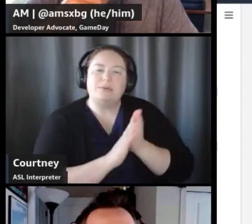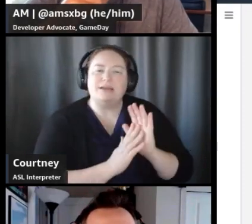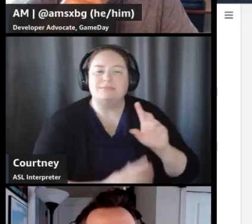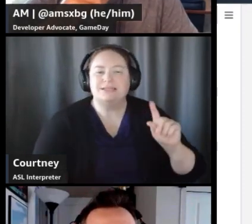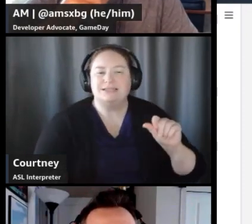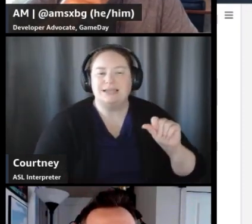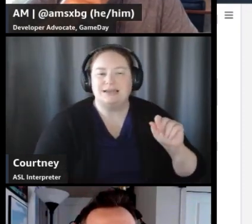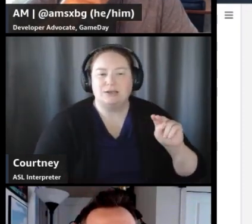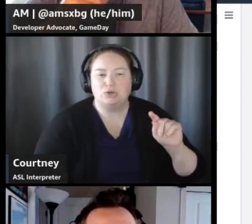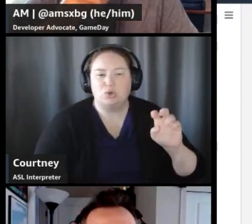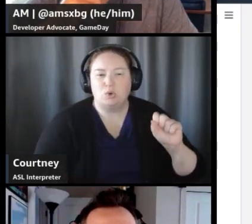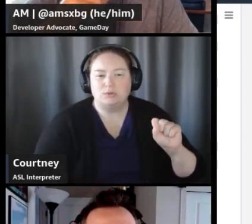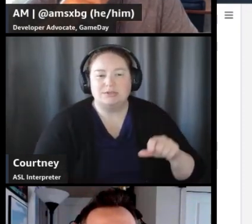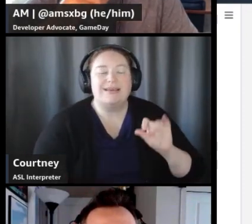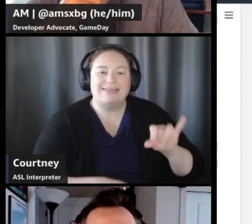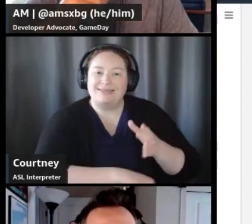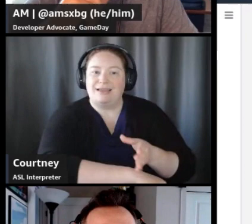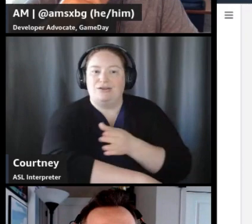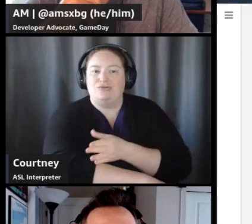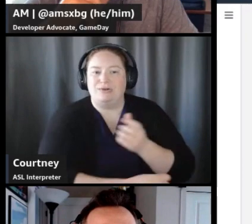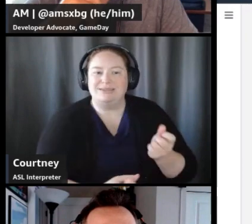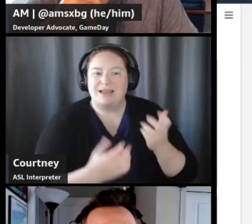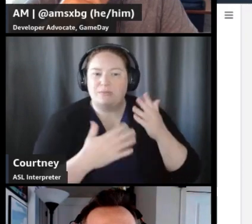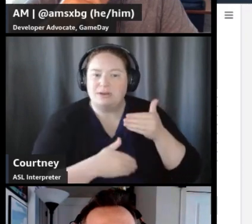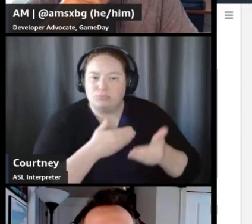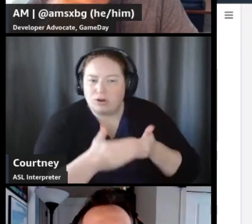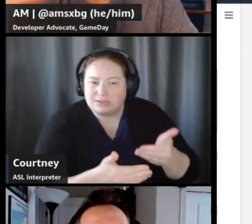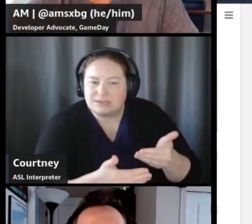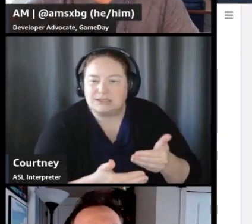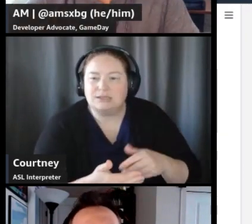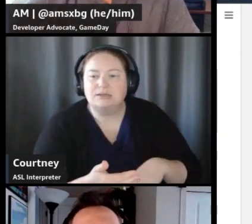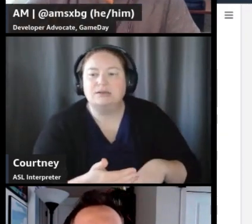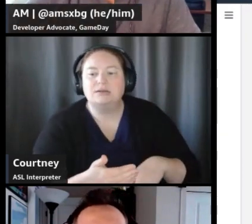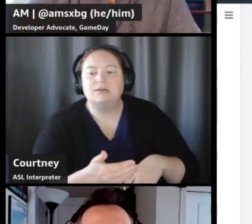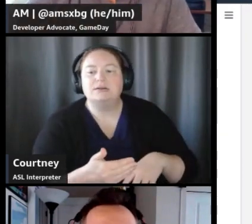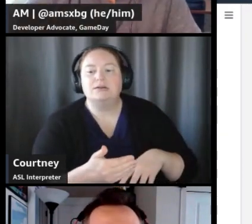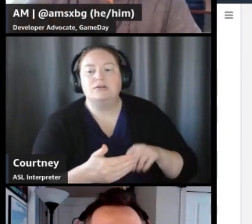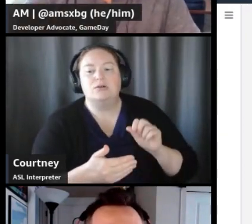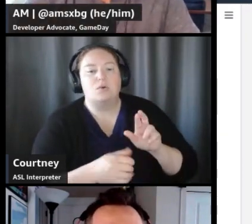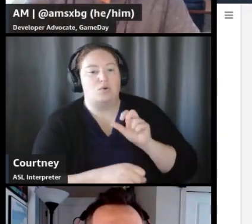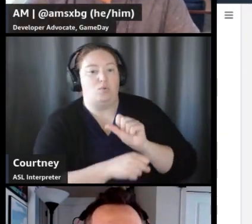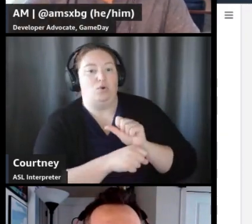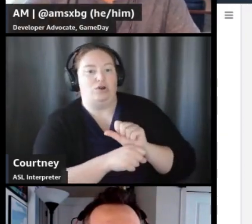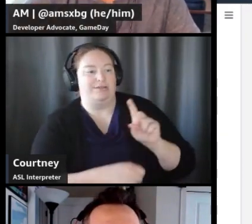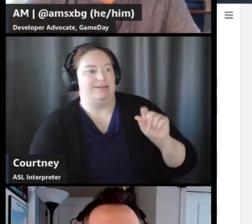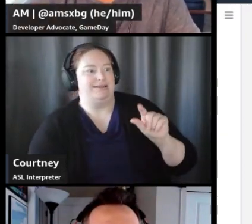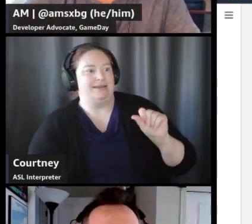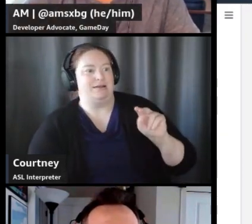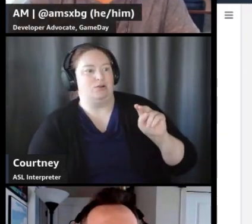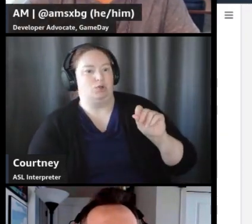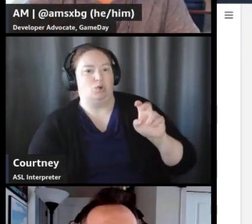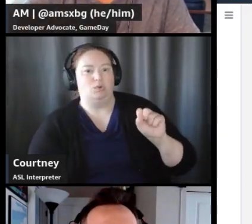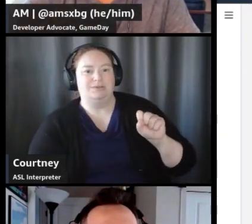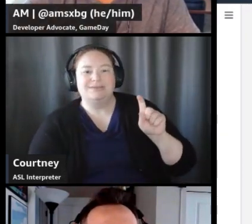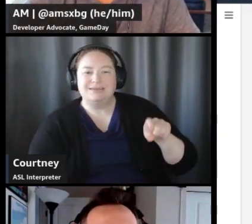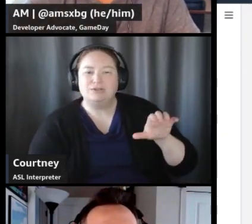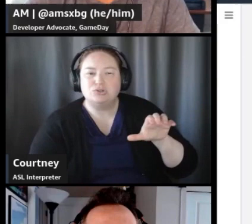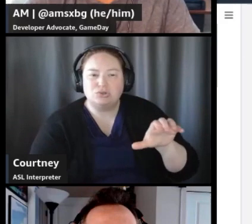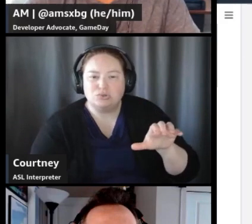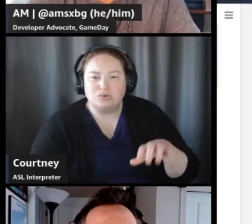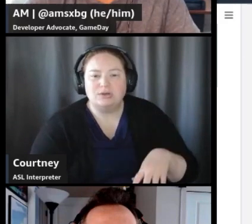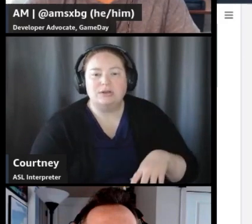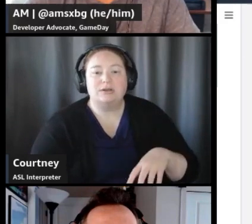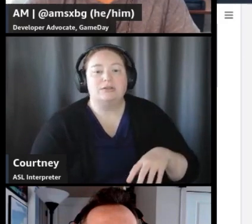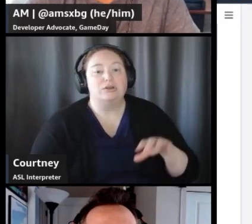which increase the amount of processing or work that the data nodes need to do, and they're playing more than one